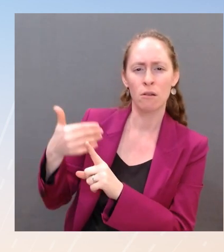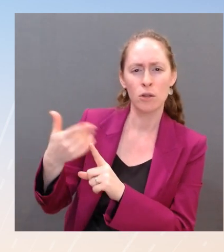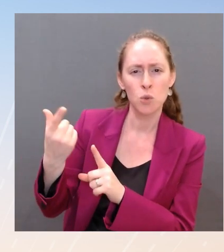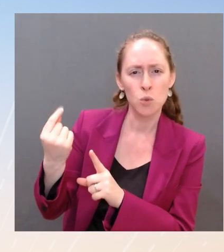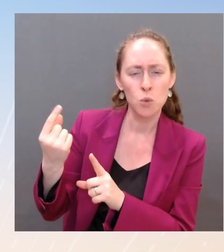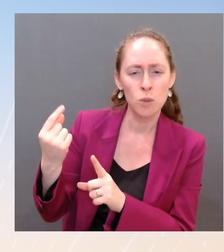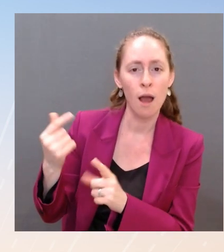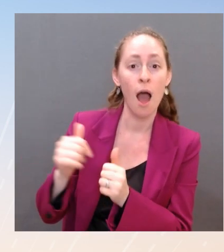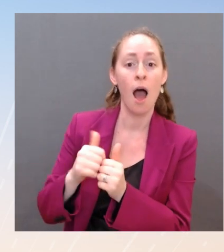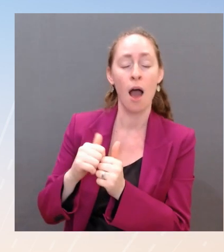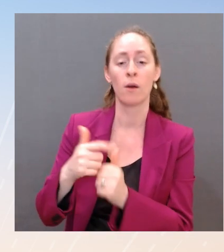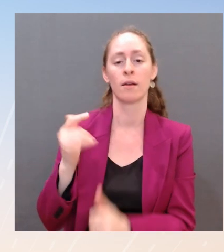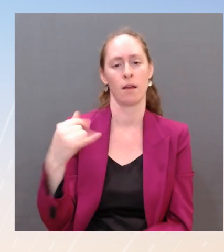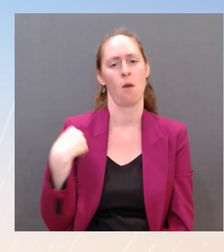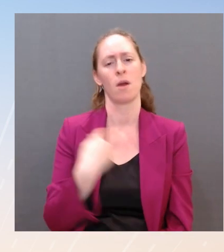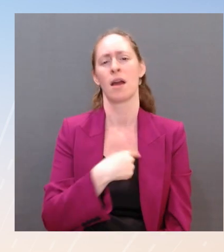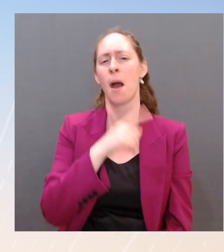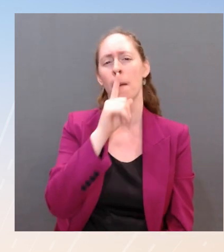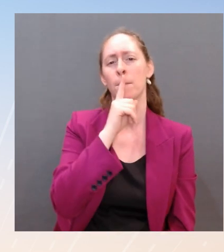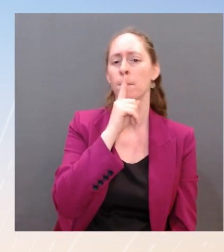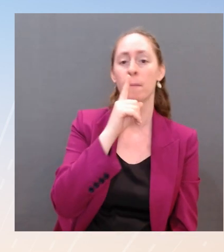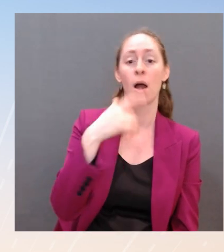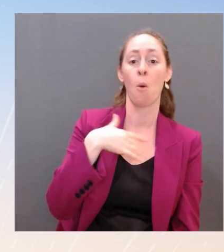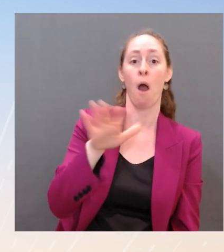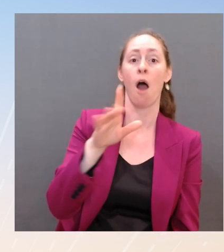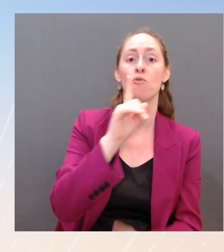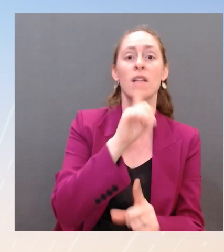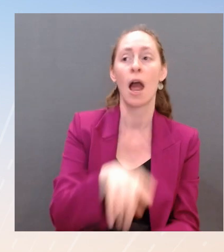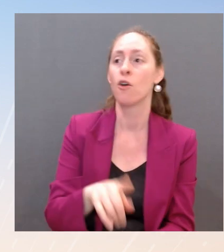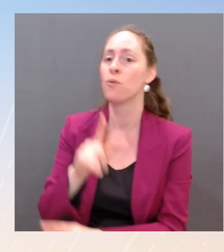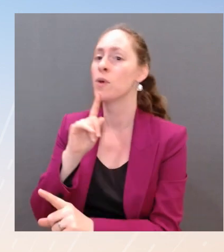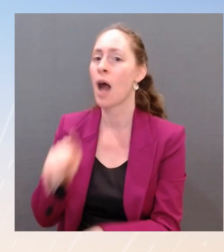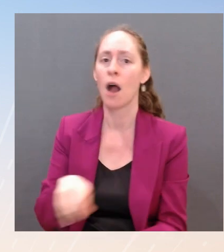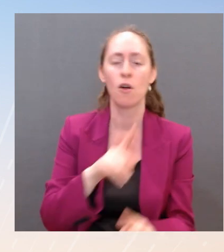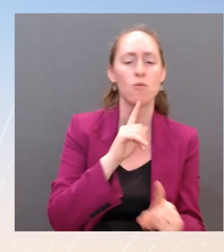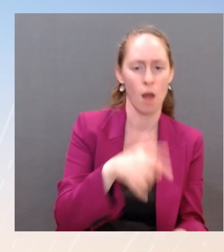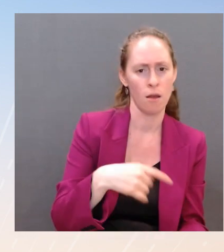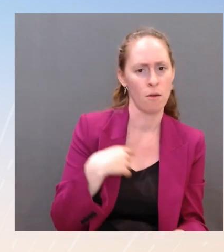but proactive about mental well-being. Yeah.